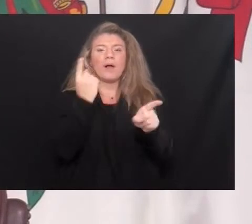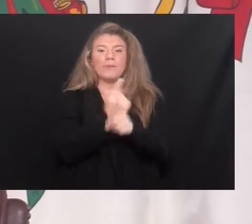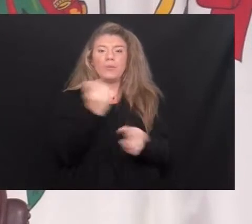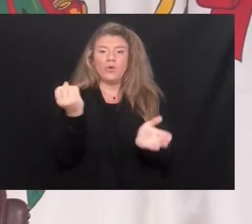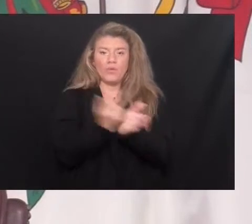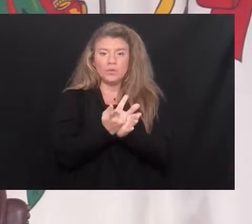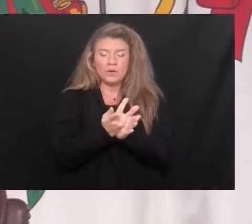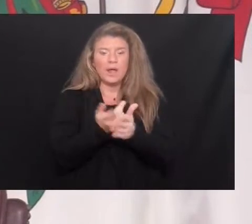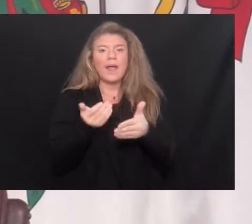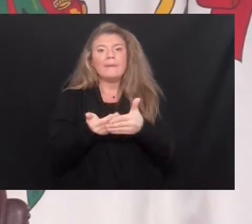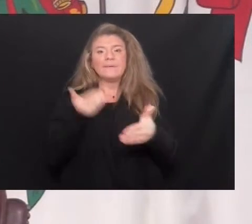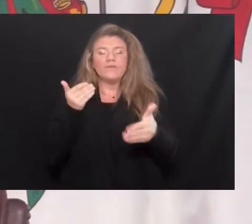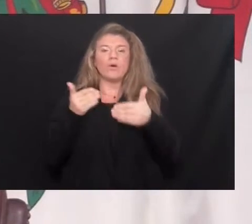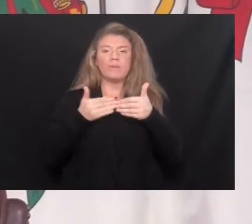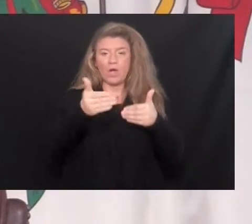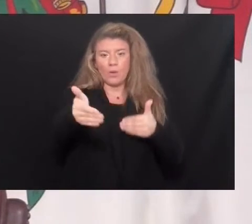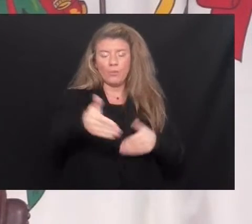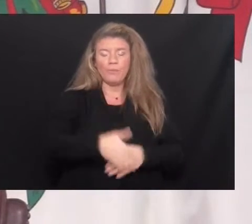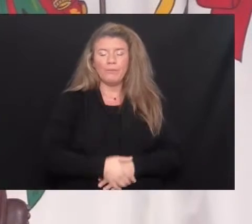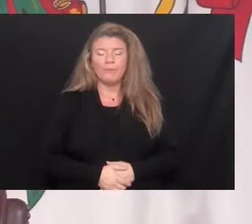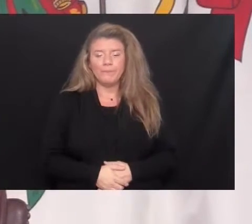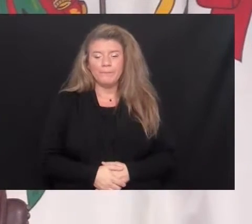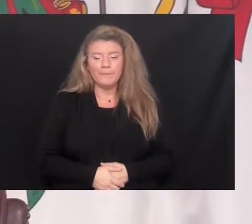approvals before we can go.